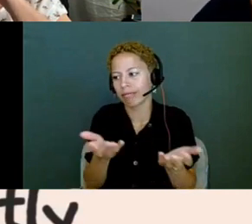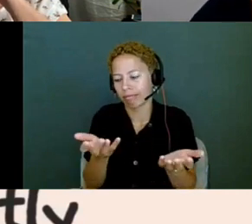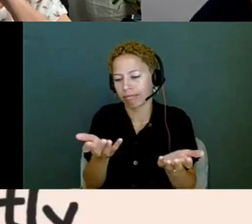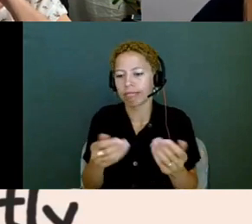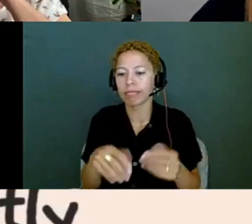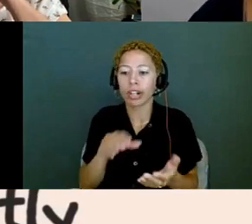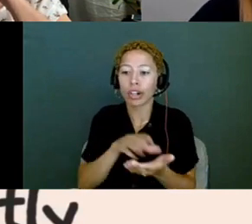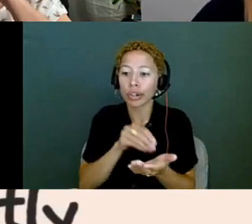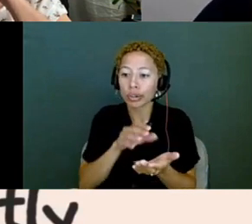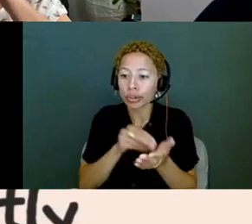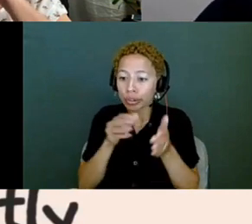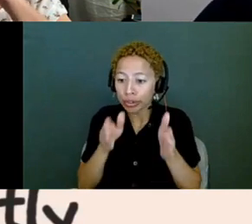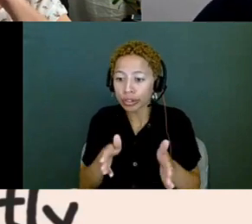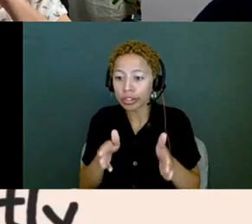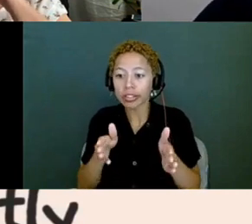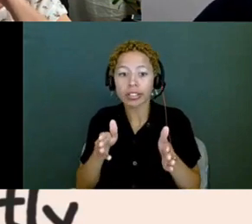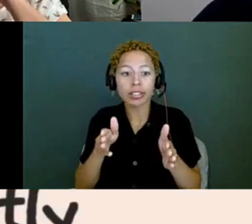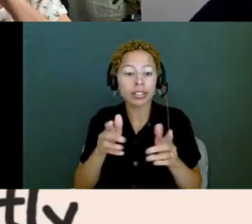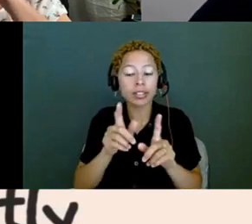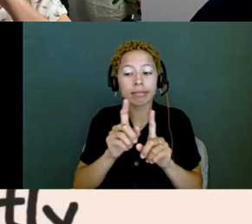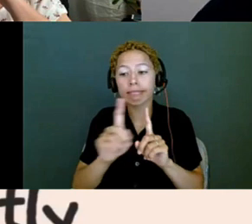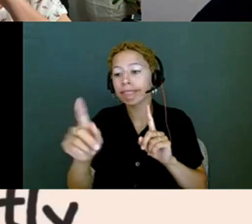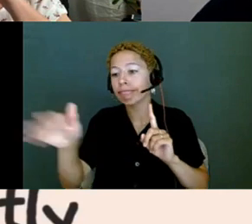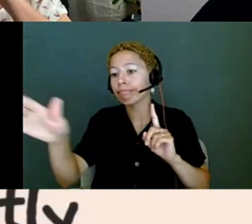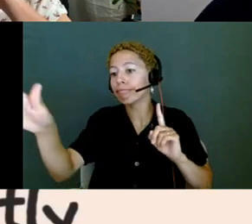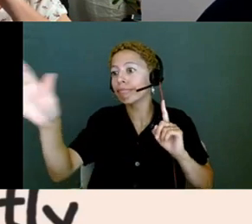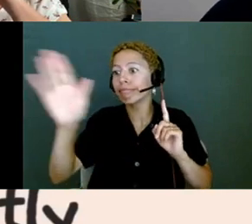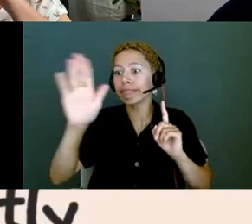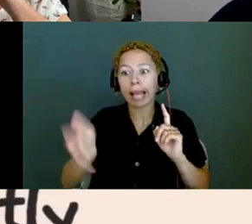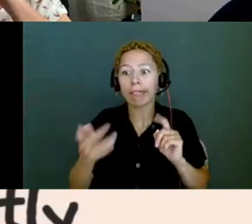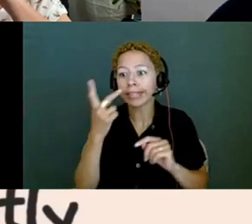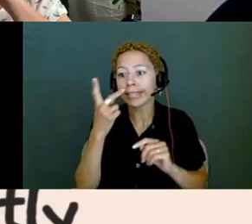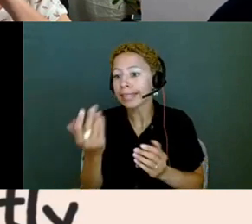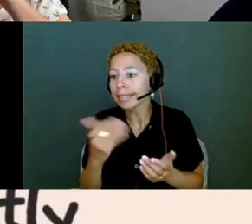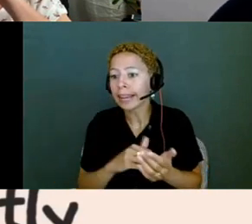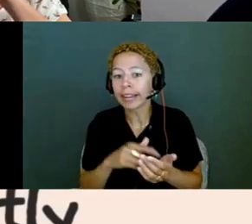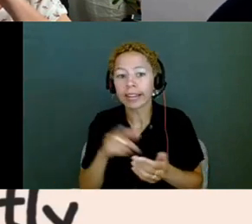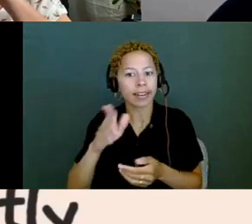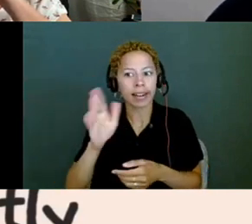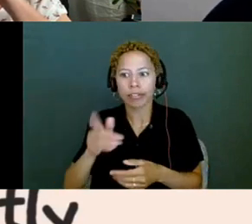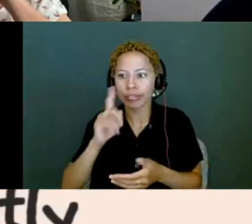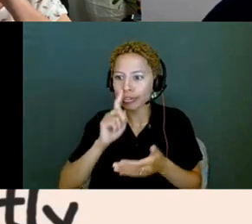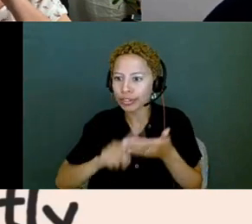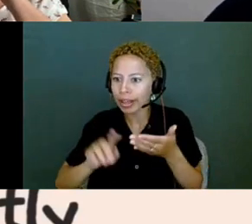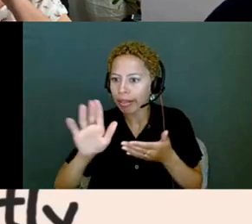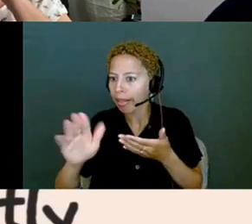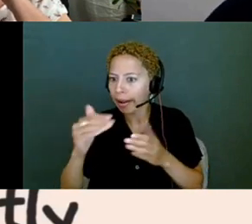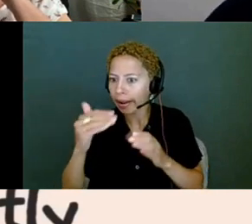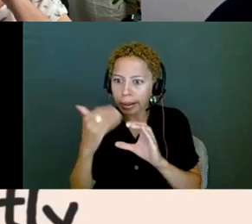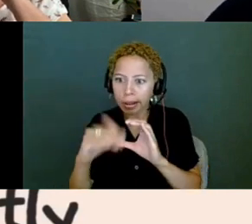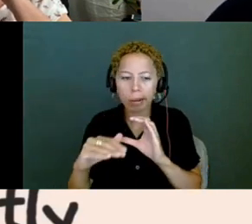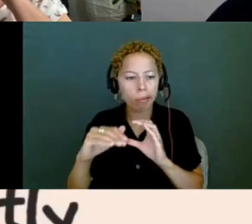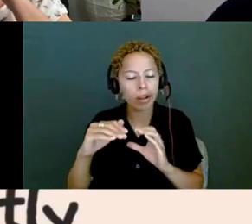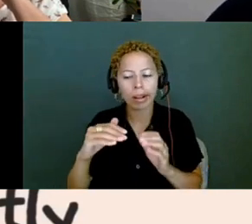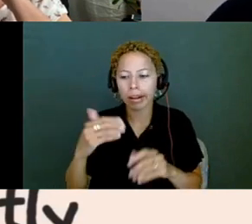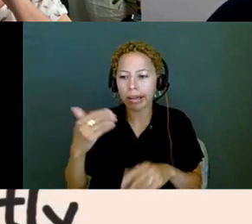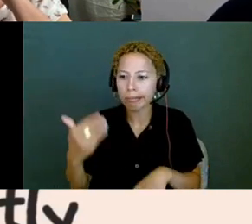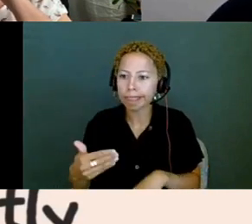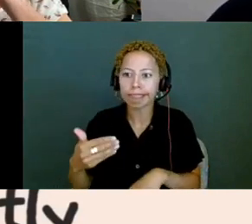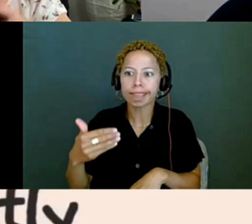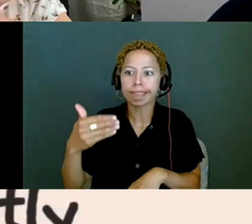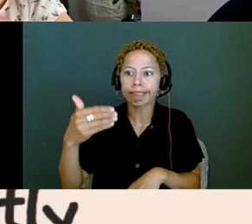into the distance and never being seen again. People not checking their emails frequently. For me, no